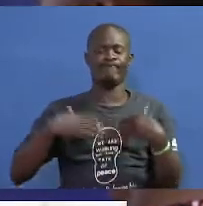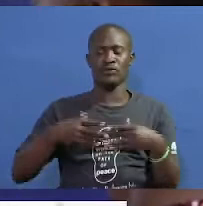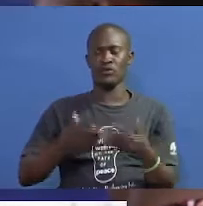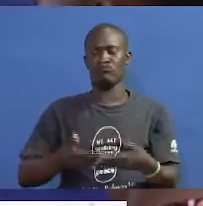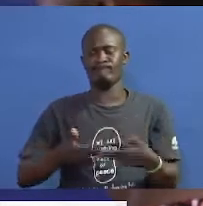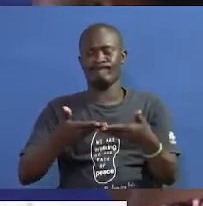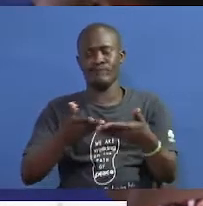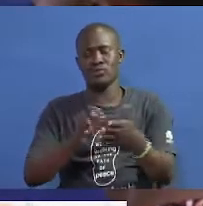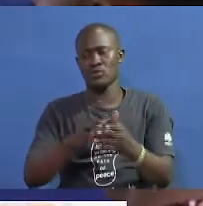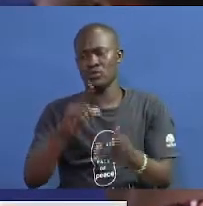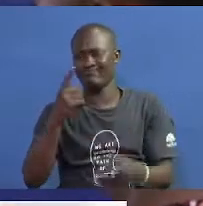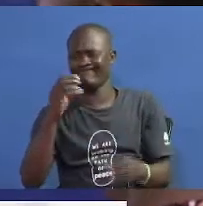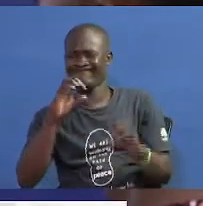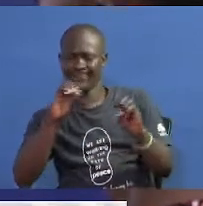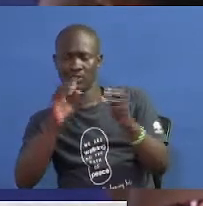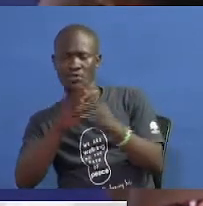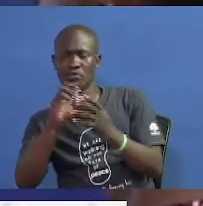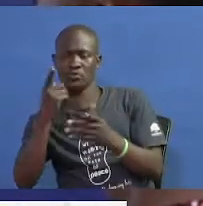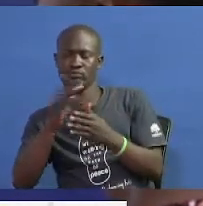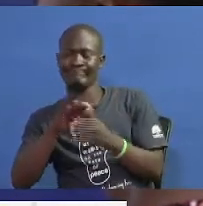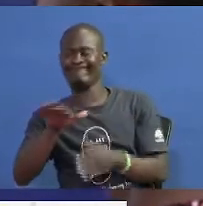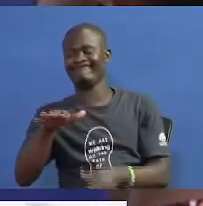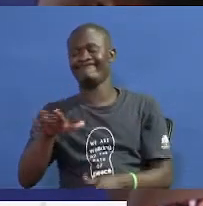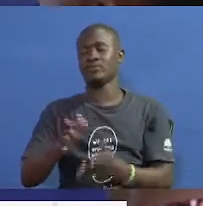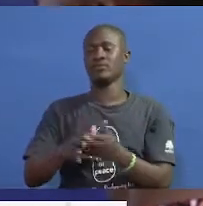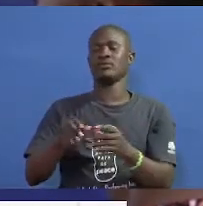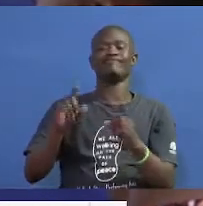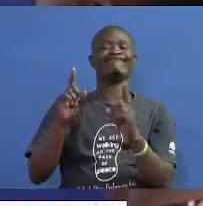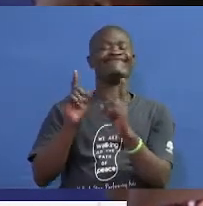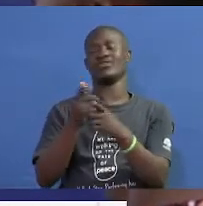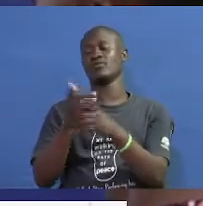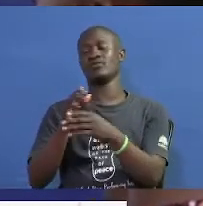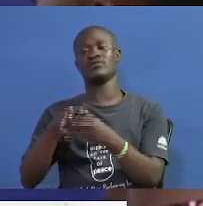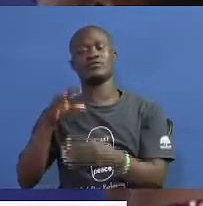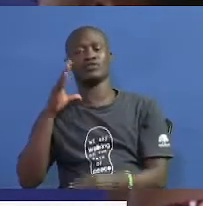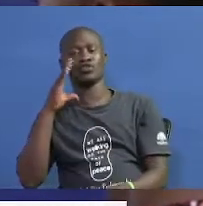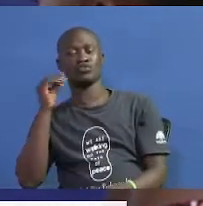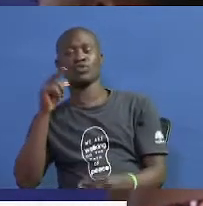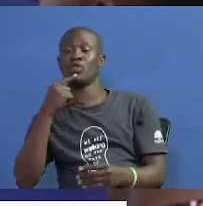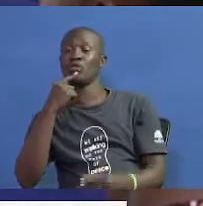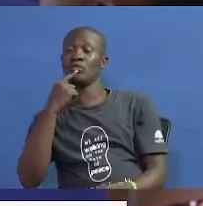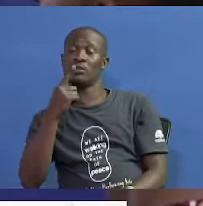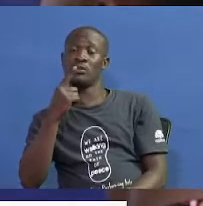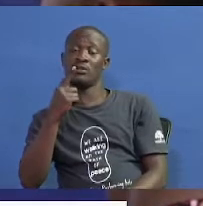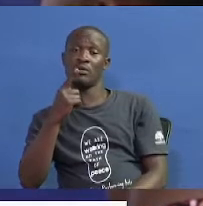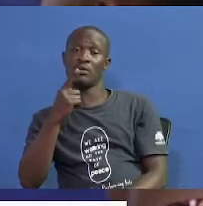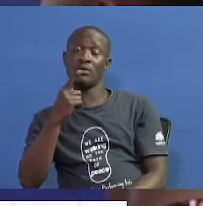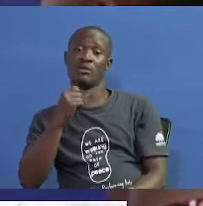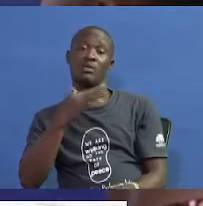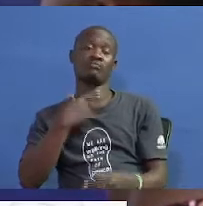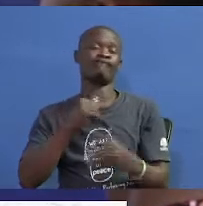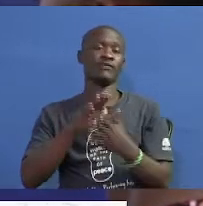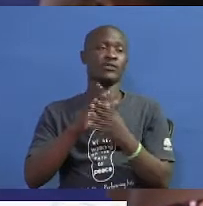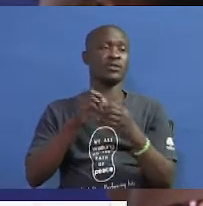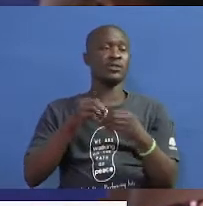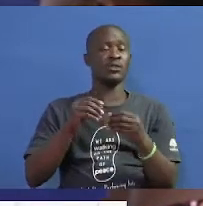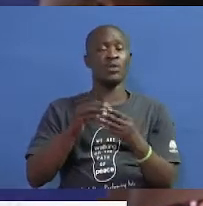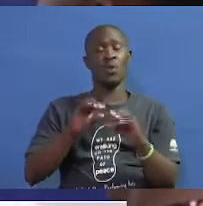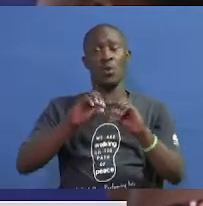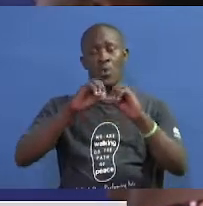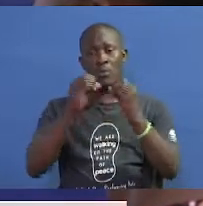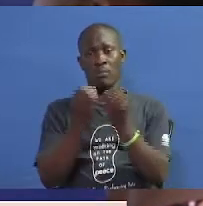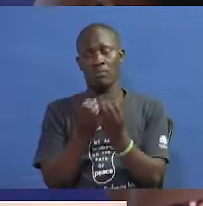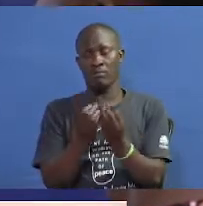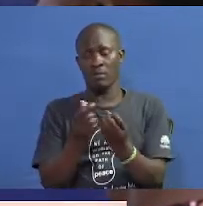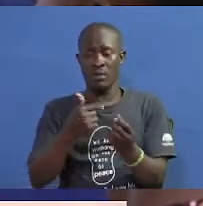100 kilometers with no one around. That's a very, very different kind of experience. And so as an organization, and